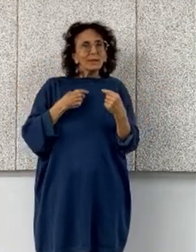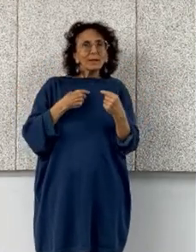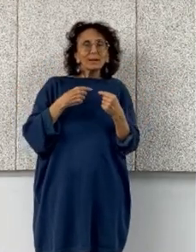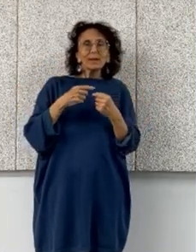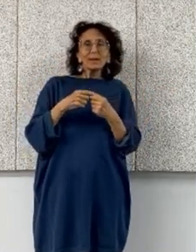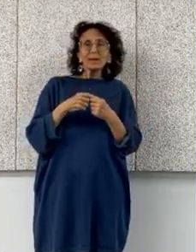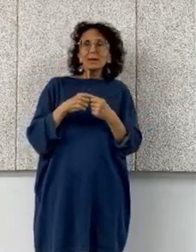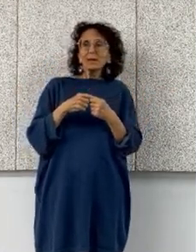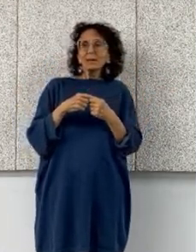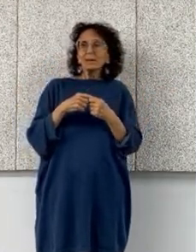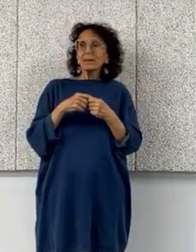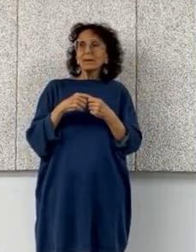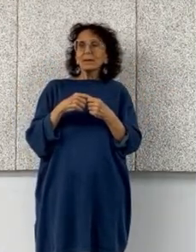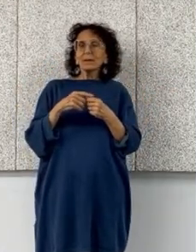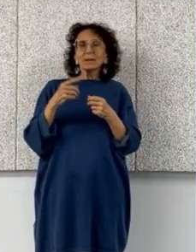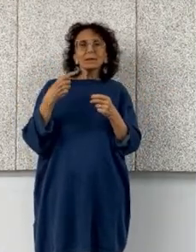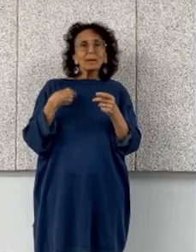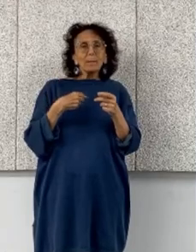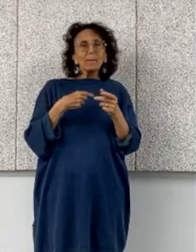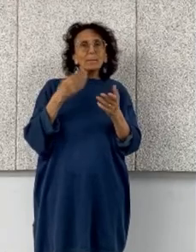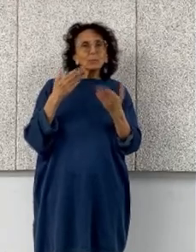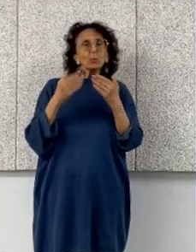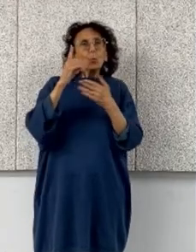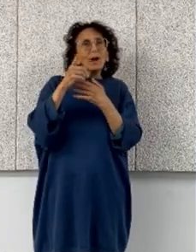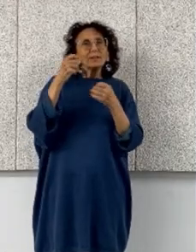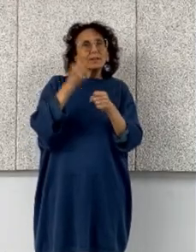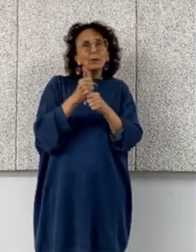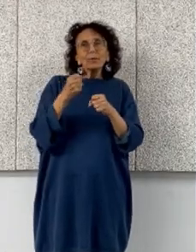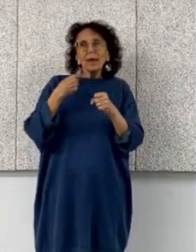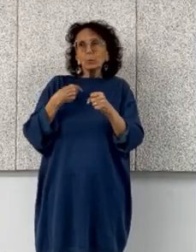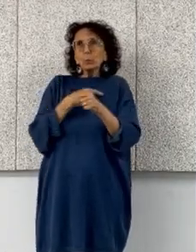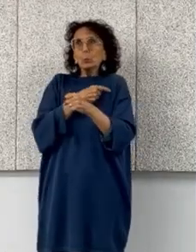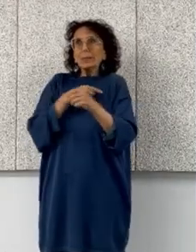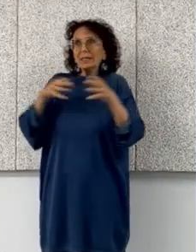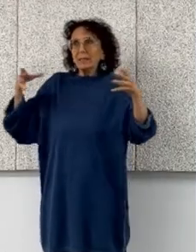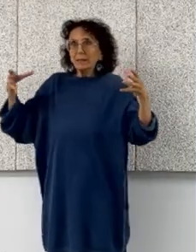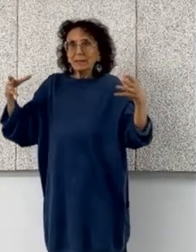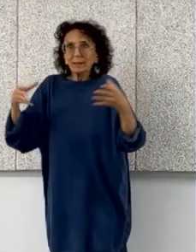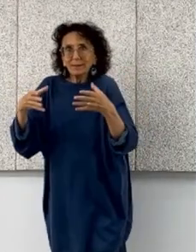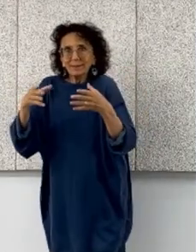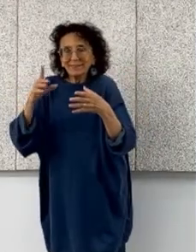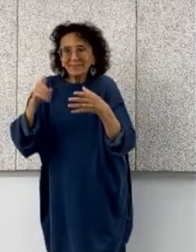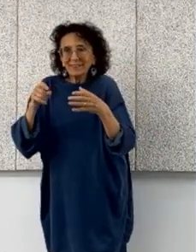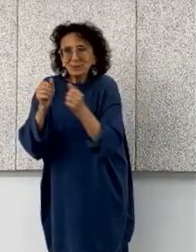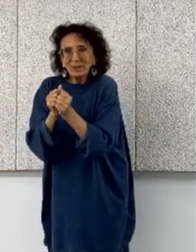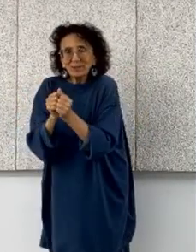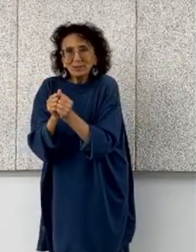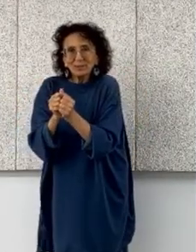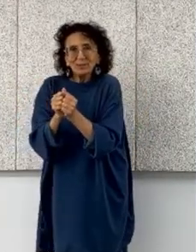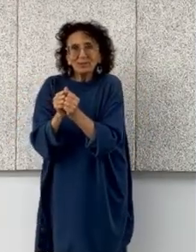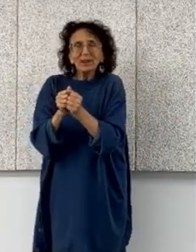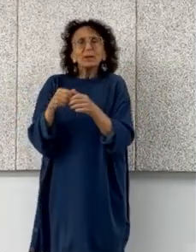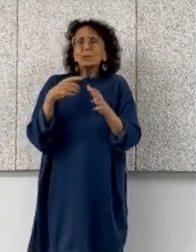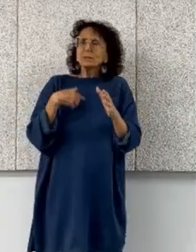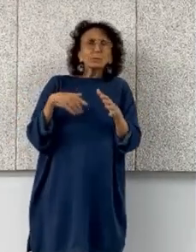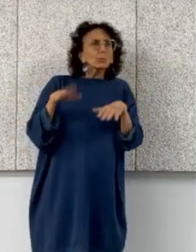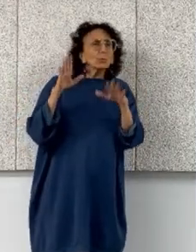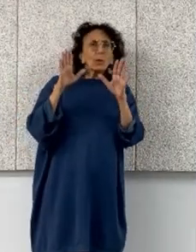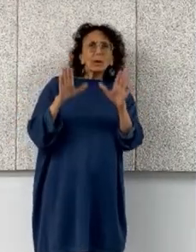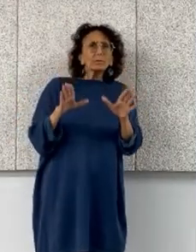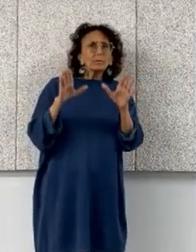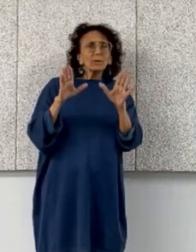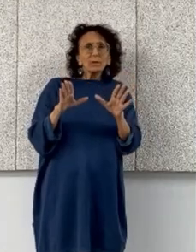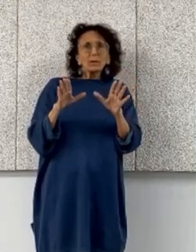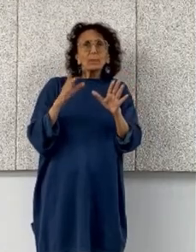that we made together, and not, even though it is profoundly wonderful, sort of